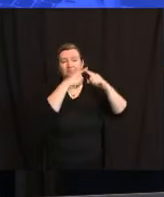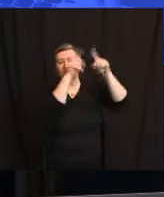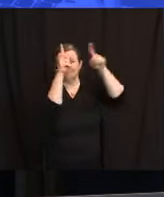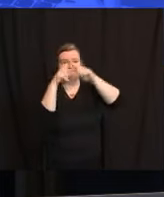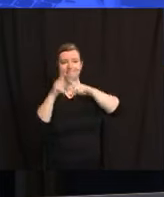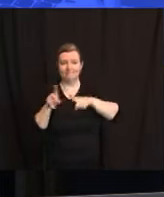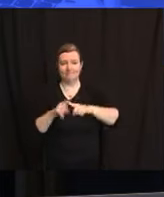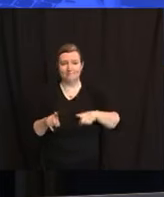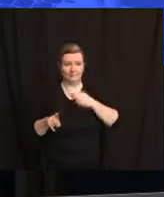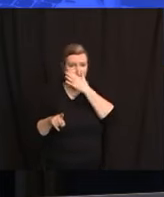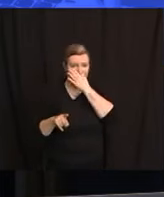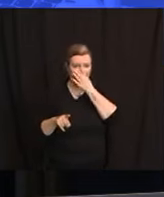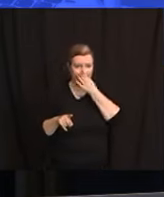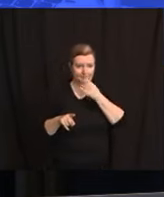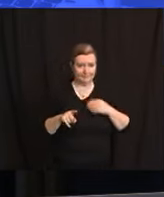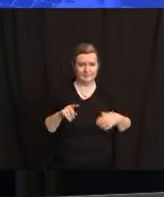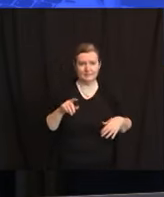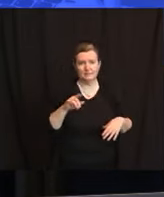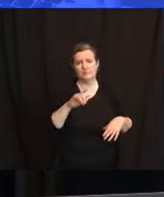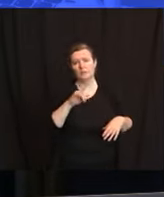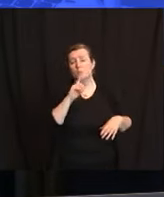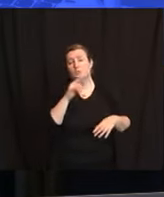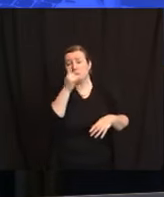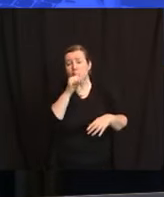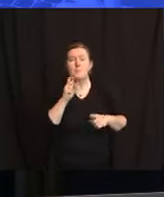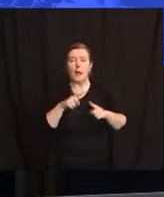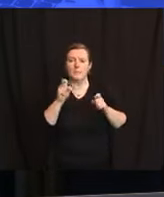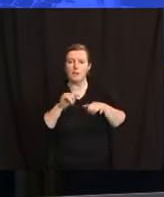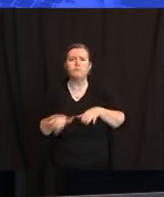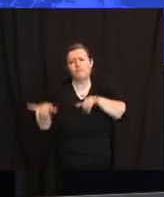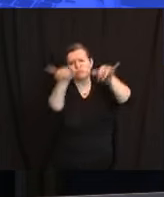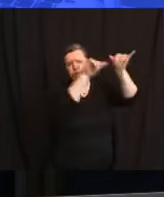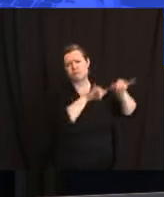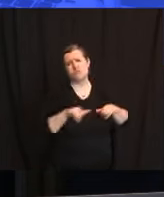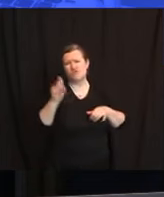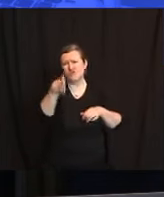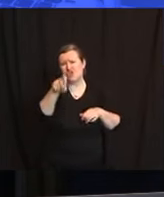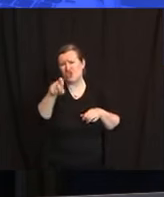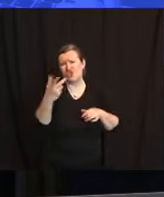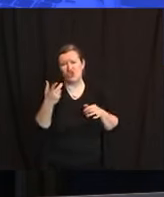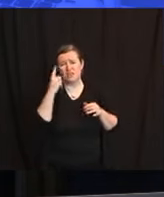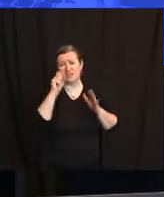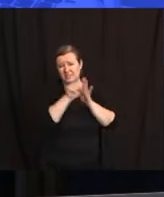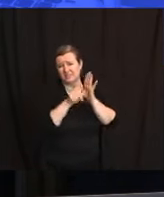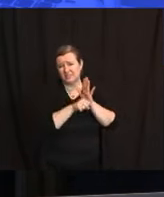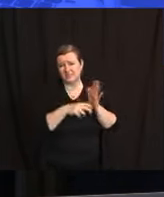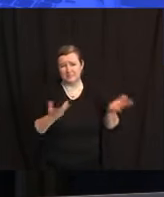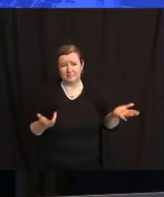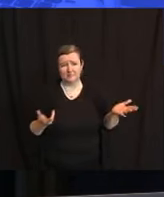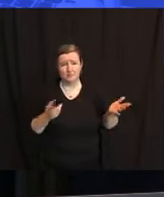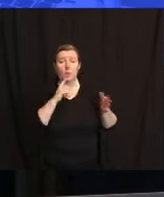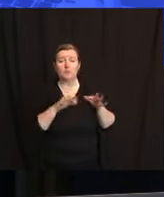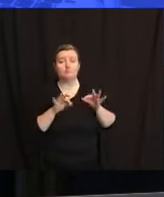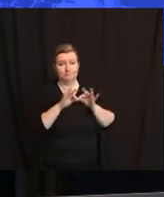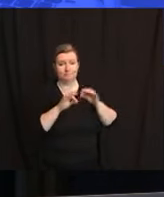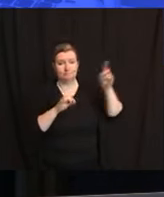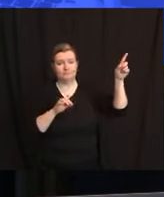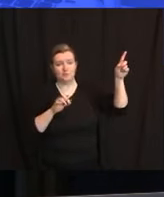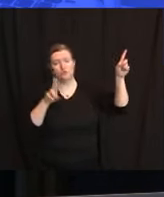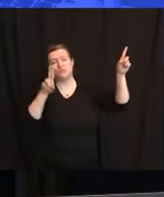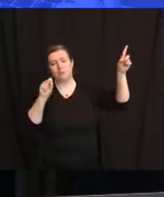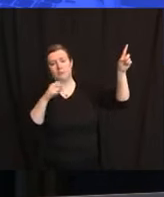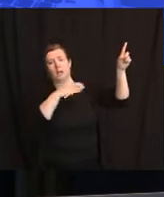nonsensical. So I'm hoping that in COVID 7.0, whenever it's going to be in Congress, that one of them is going to be a unilateral unemployment